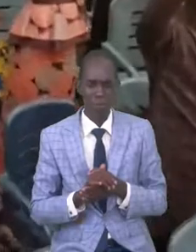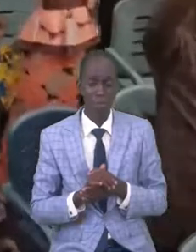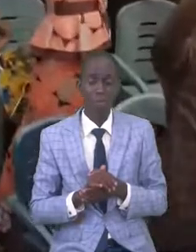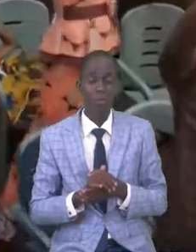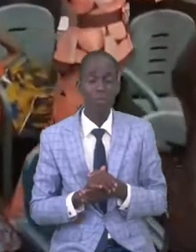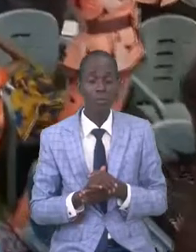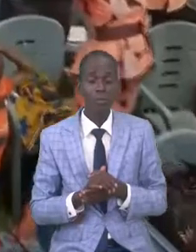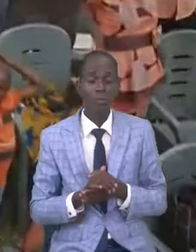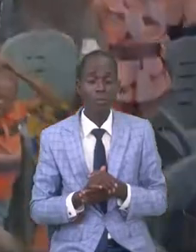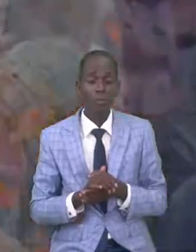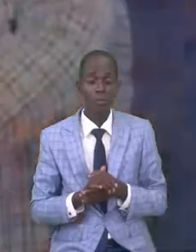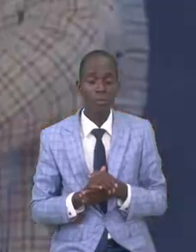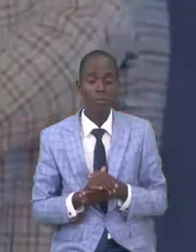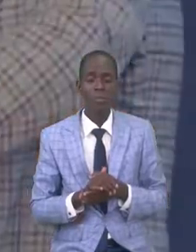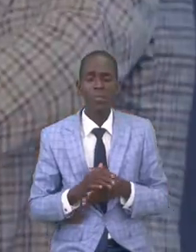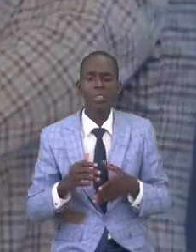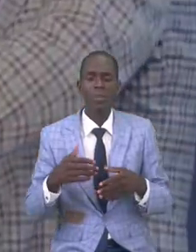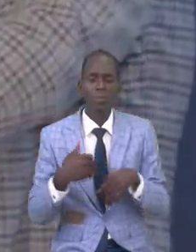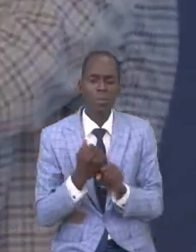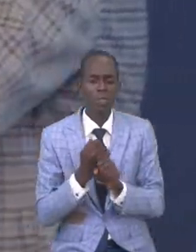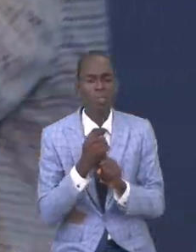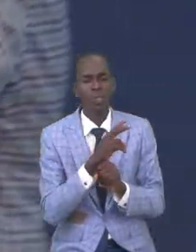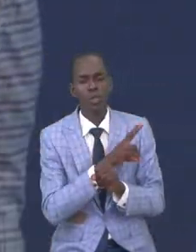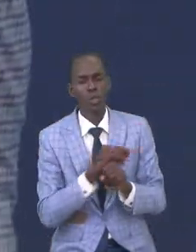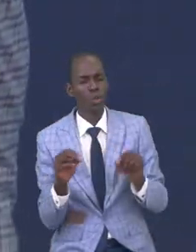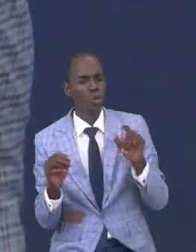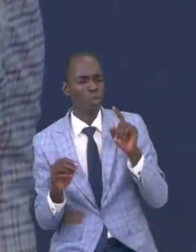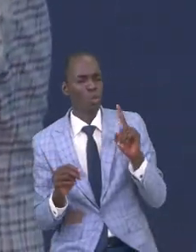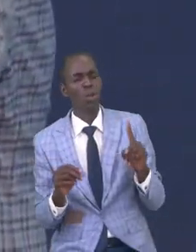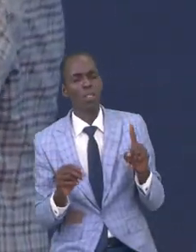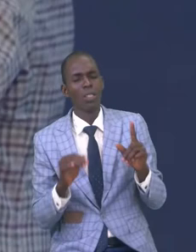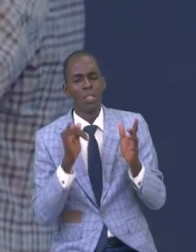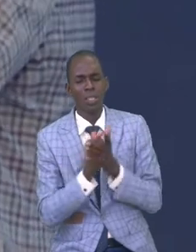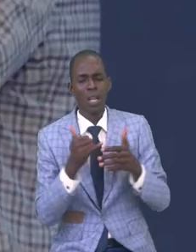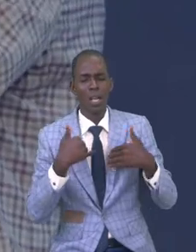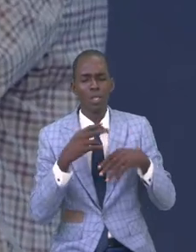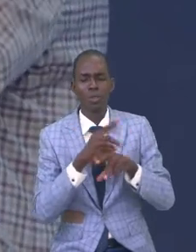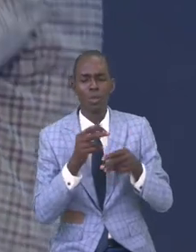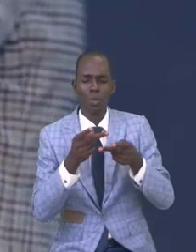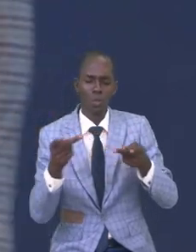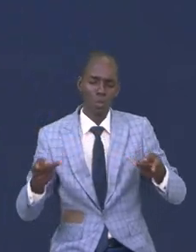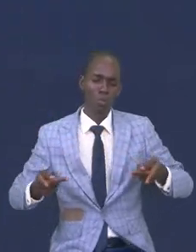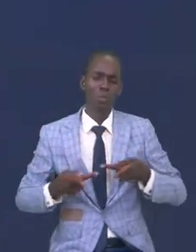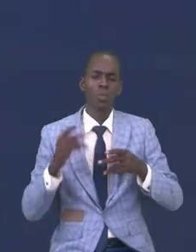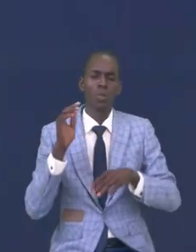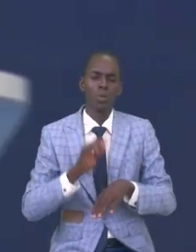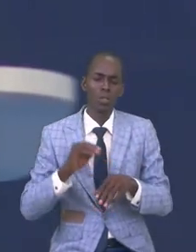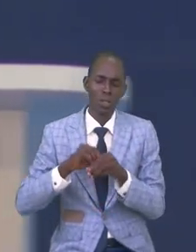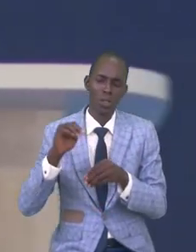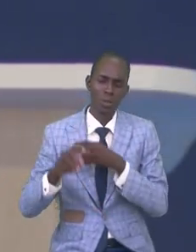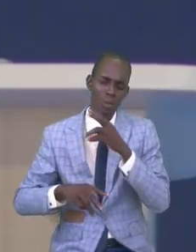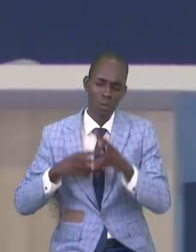Make the nobody that has no place on the map, make